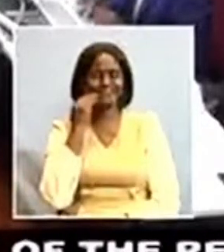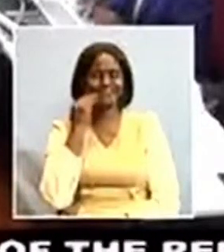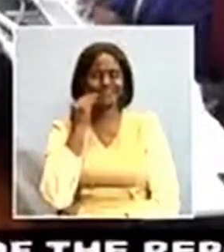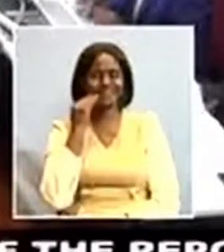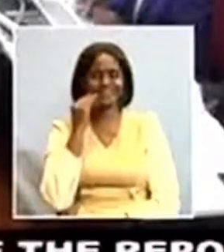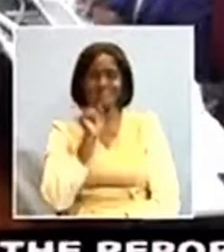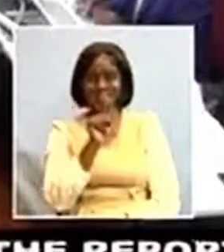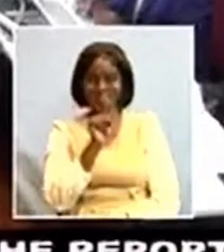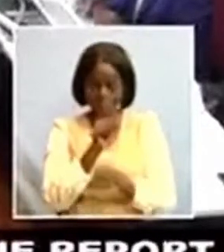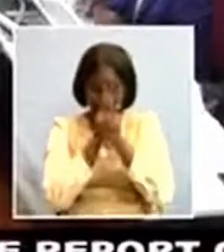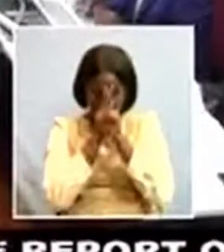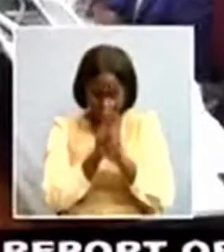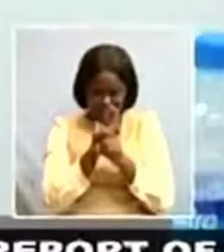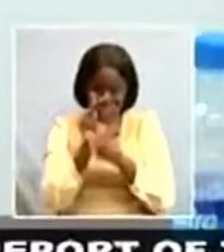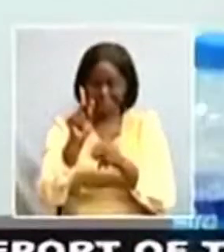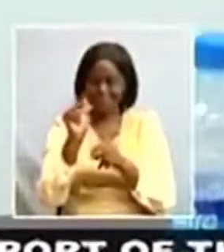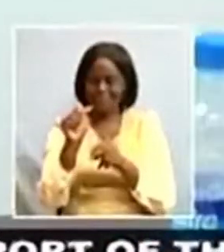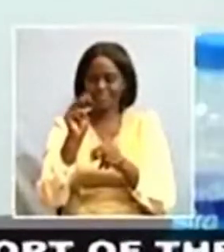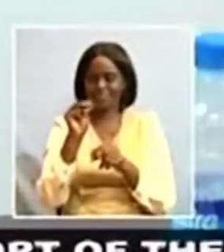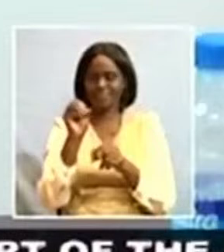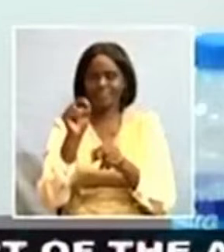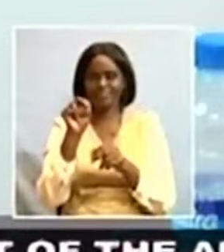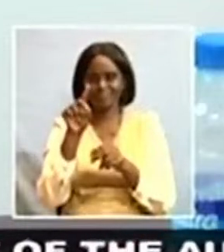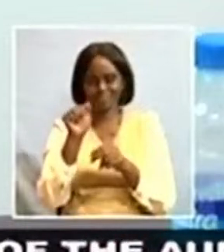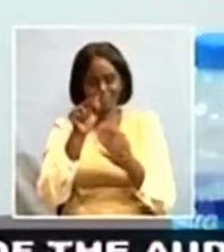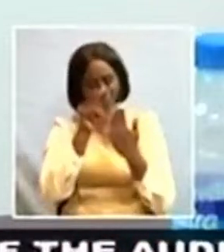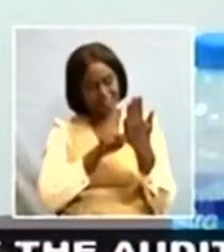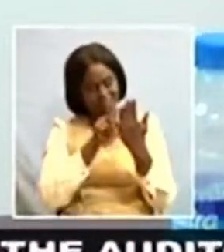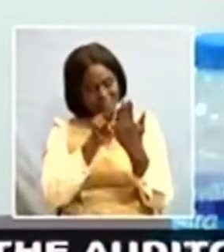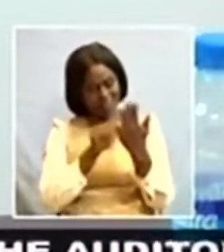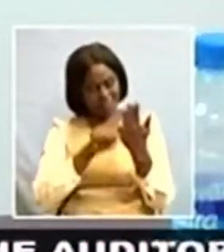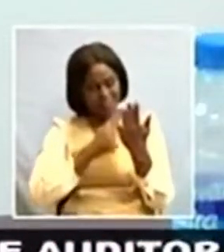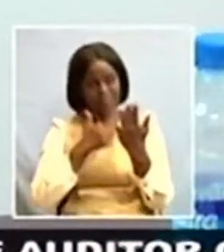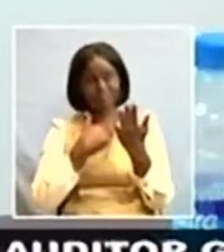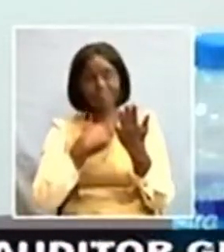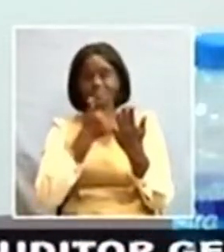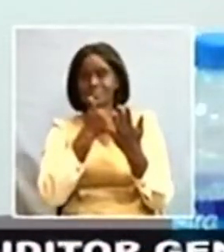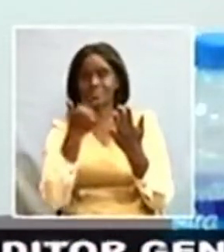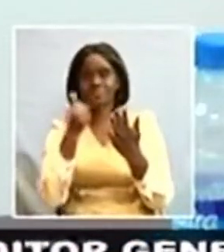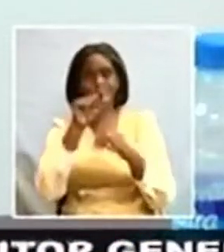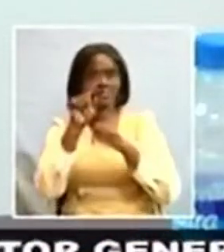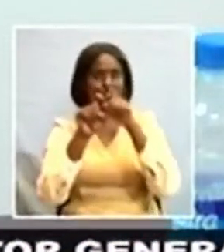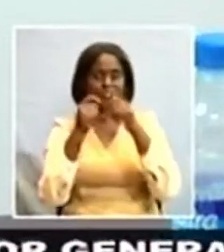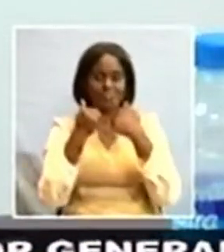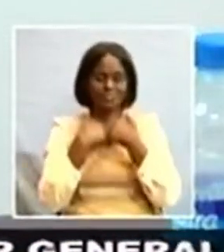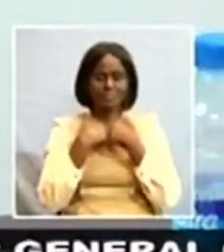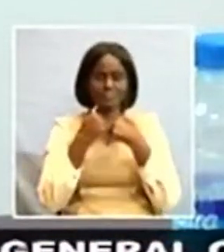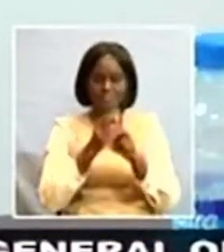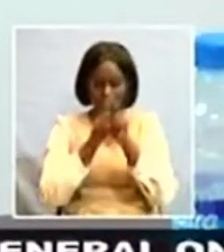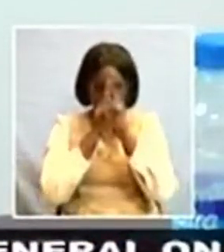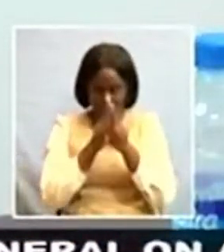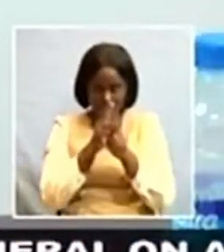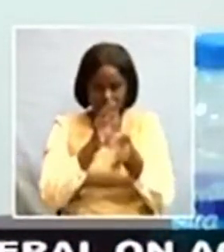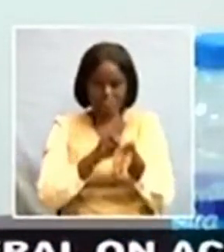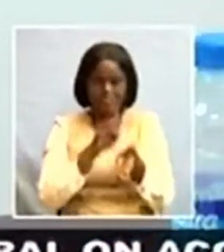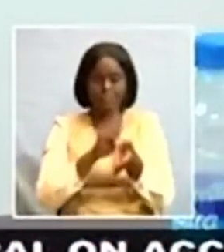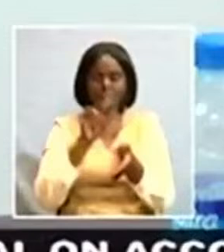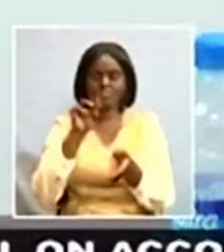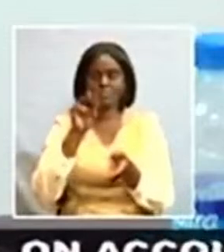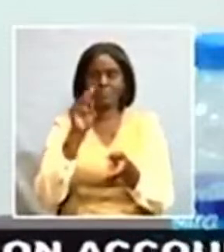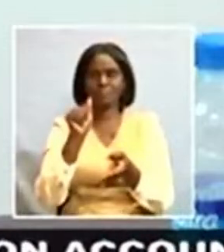As Honorable Kamondo is looking at the vouchers, do we have any other question? Honorable Dr. Mwanza?